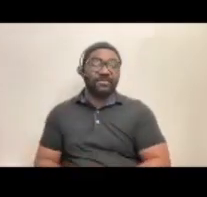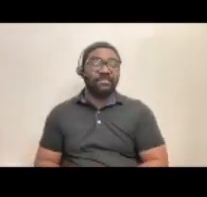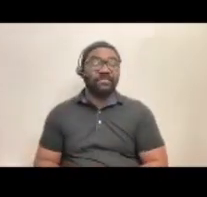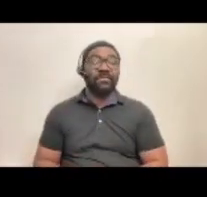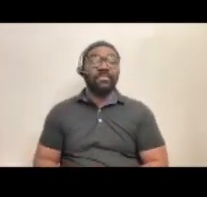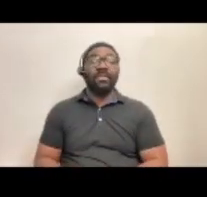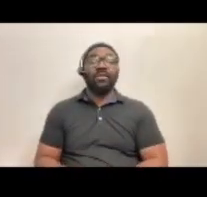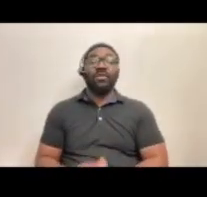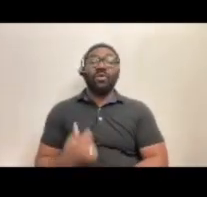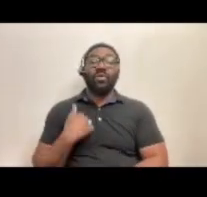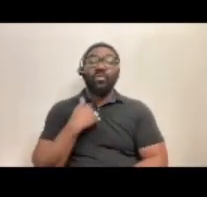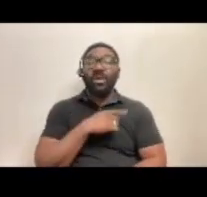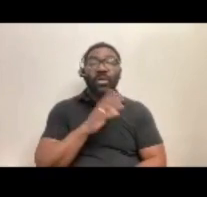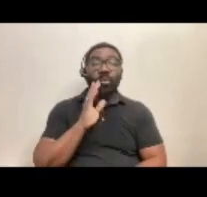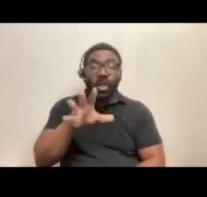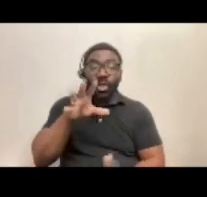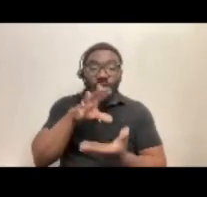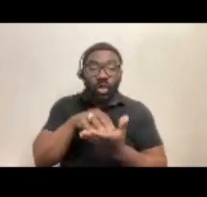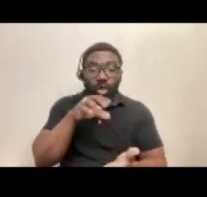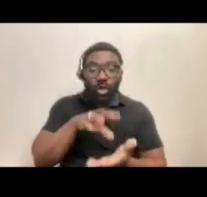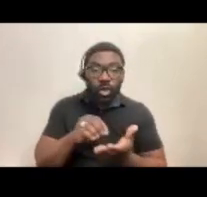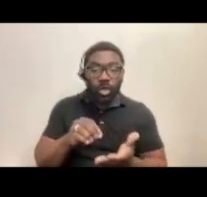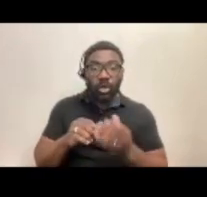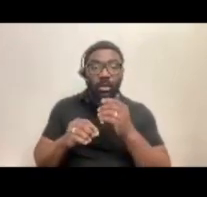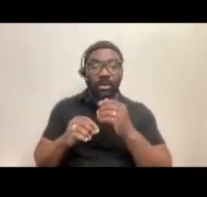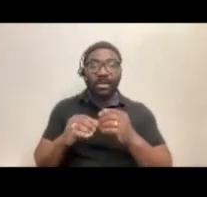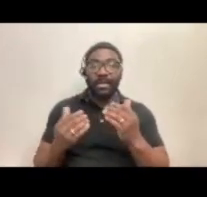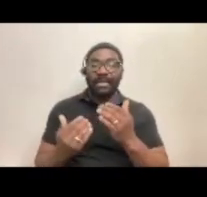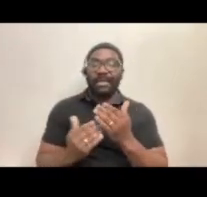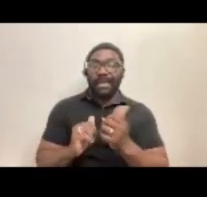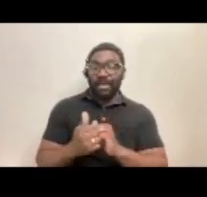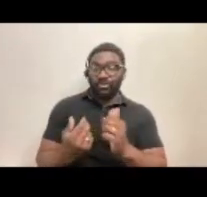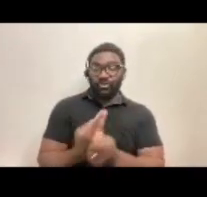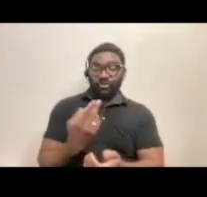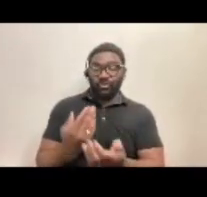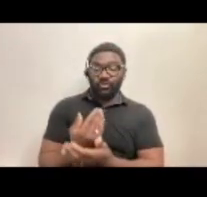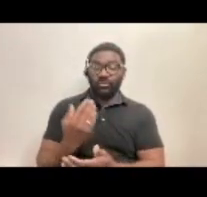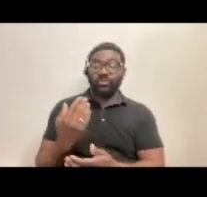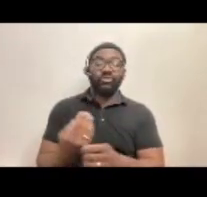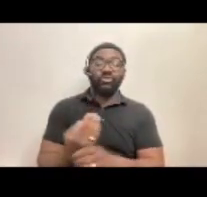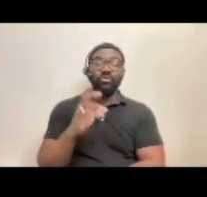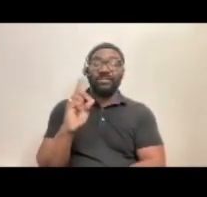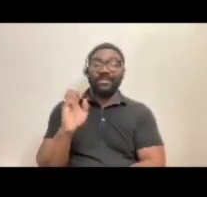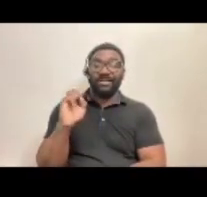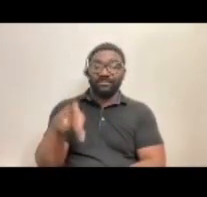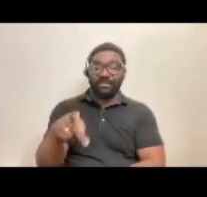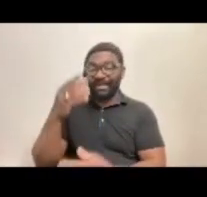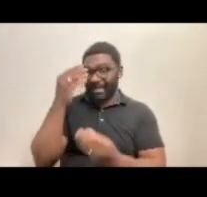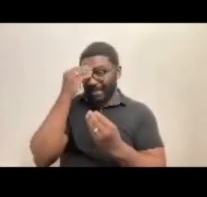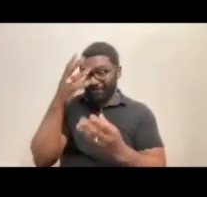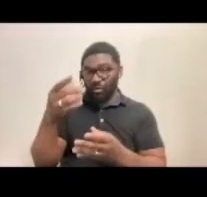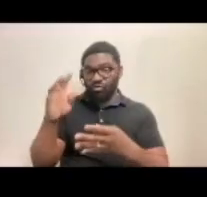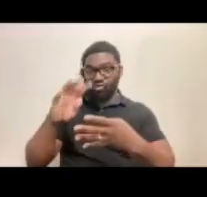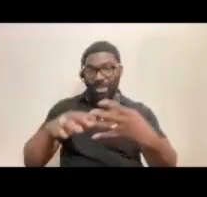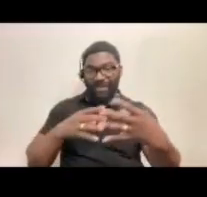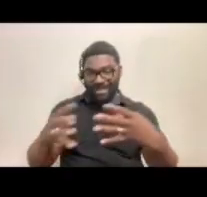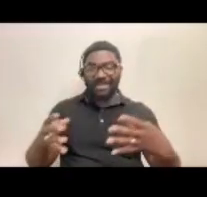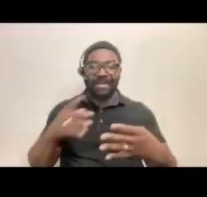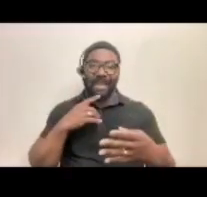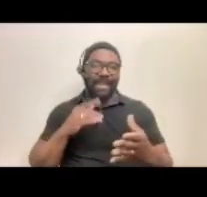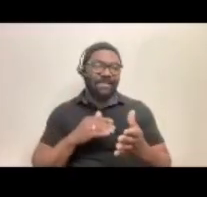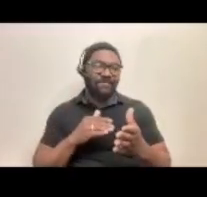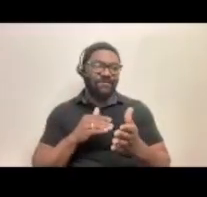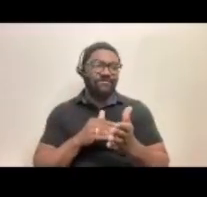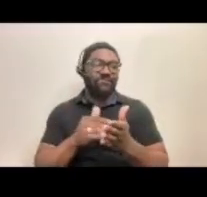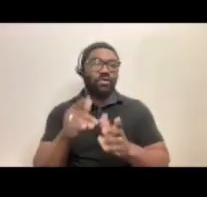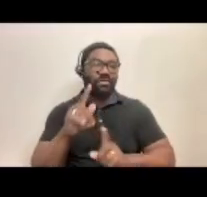of this session, we will learn how to use the new DSP career exploration infographic and frequently asked questions